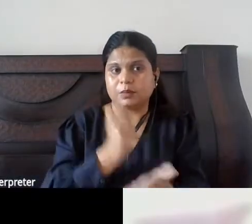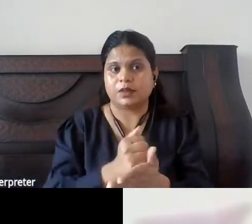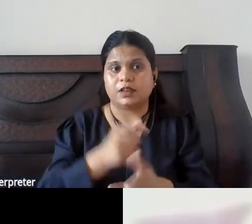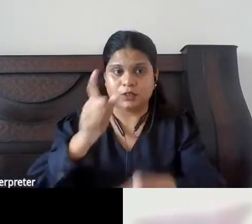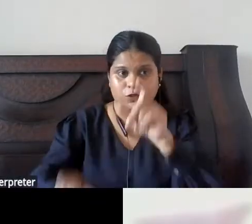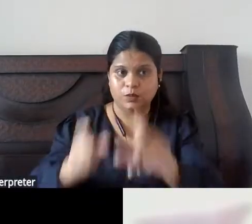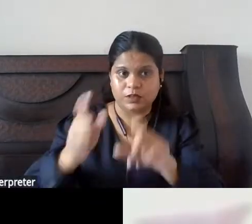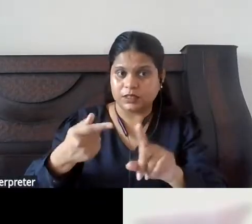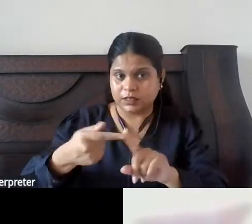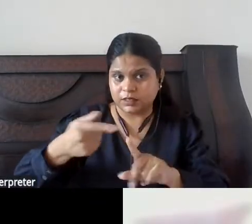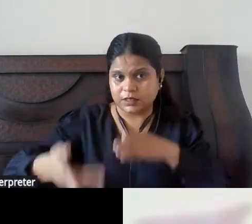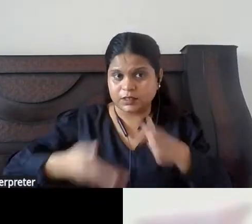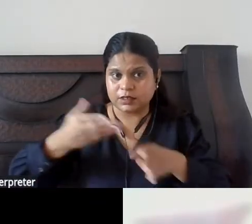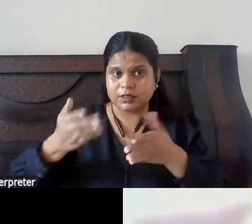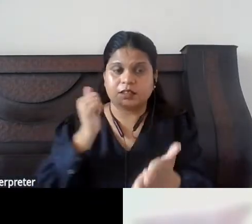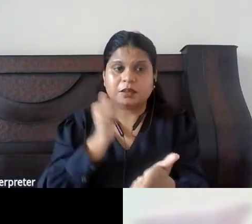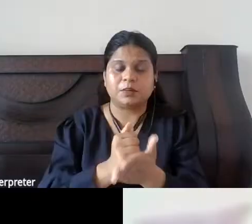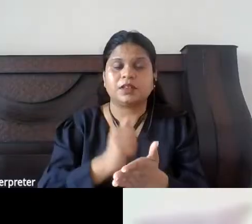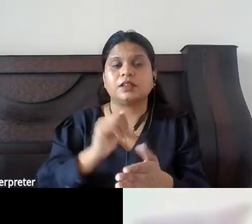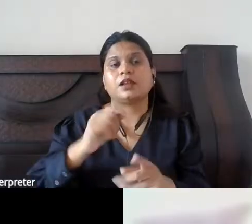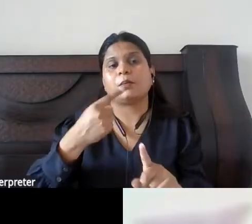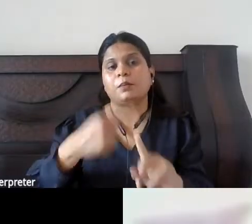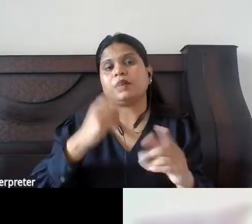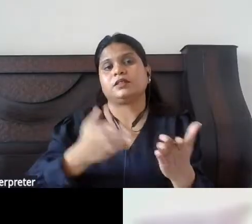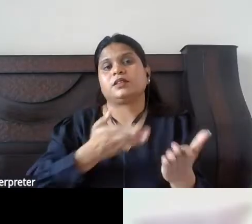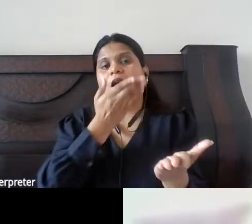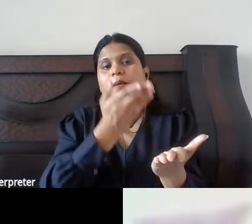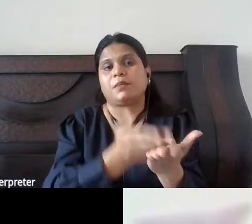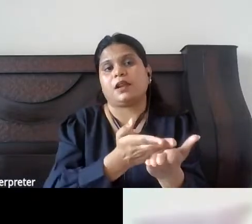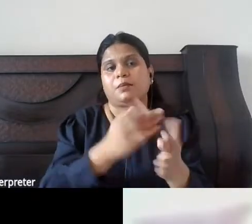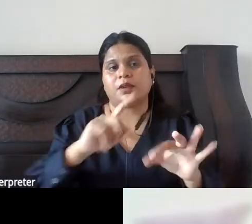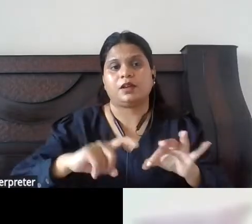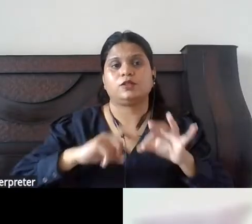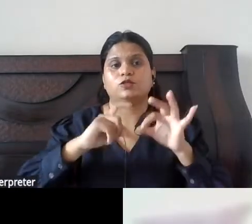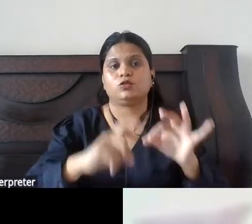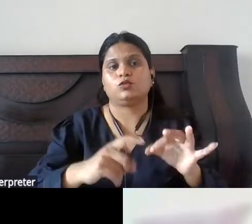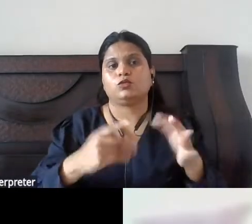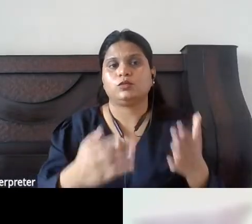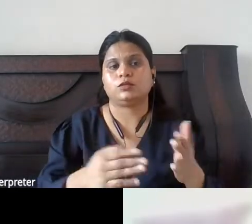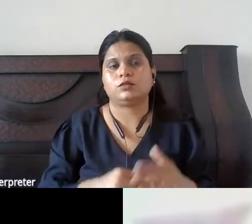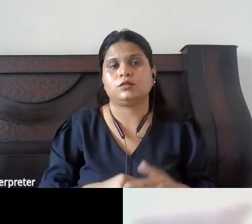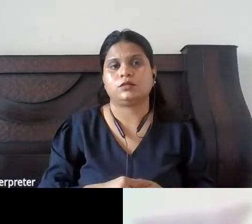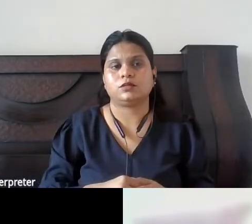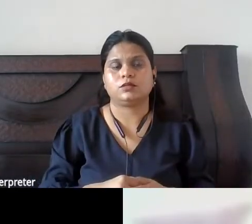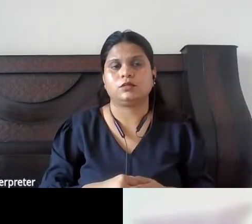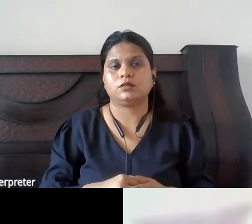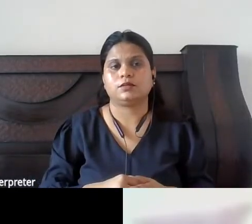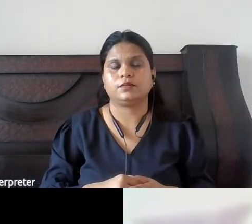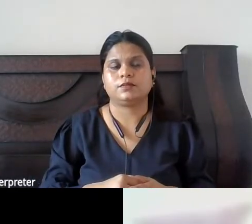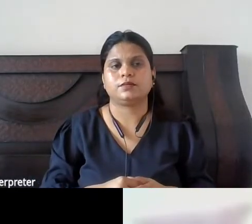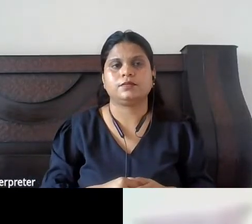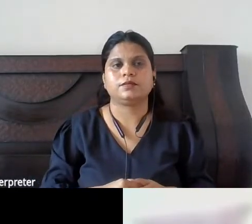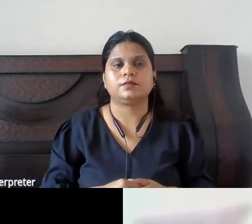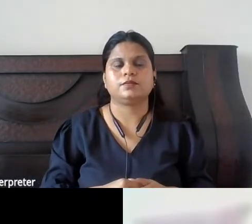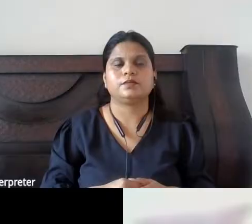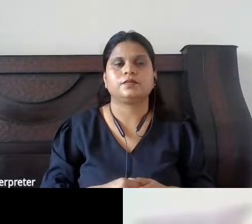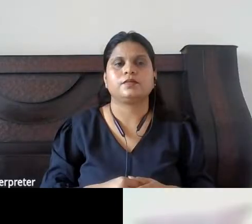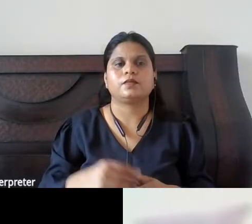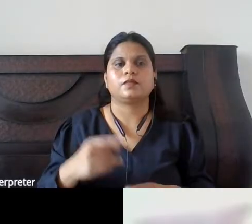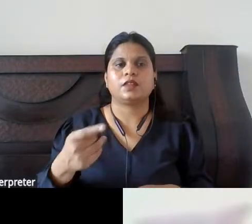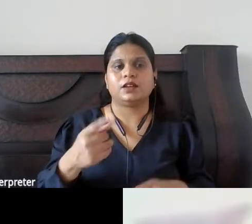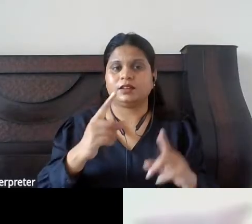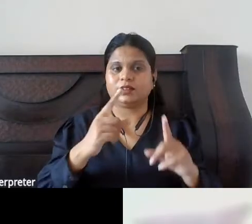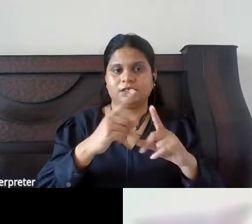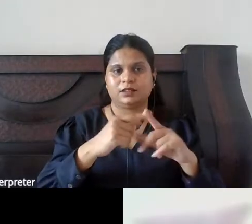the implementation of questions. That's something which we need to rely upon. And for that, as Javed Bhai was